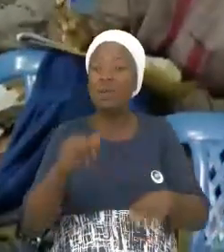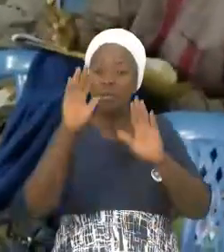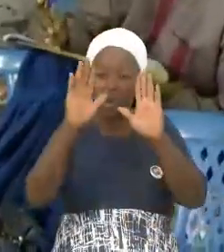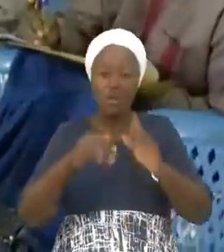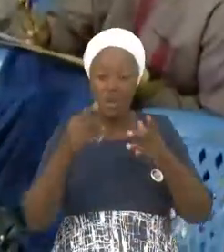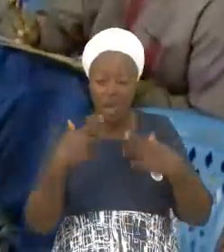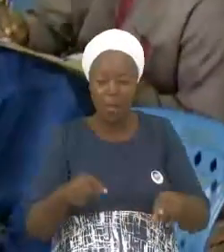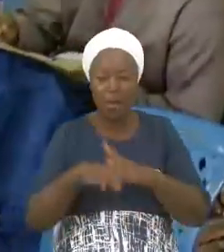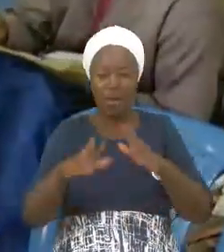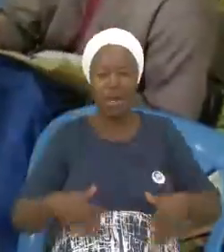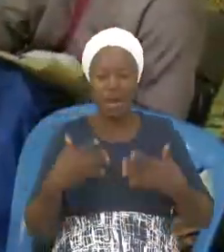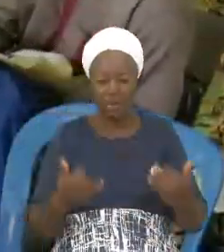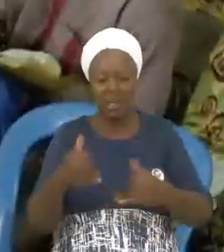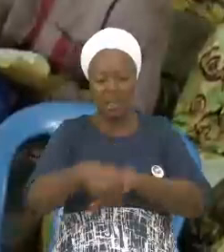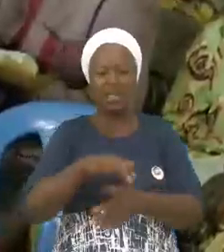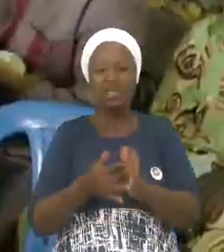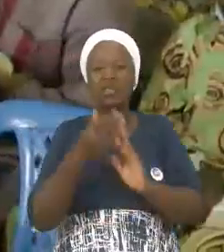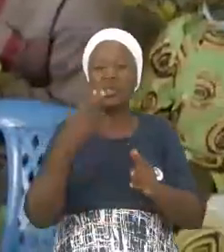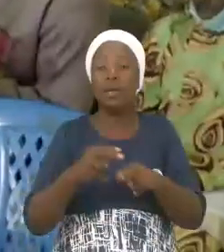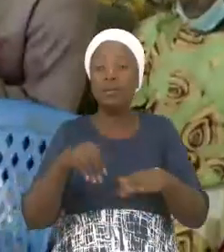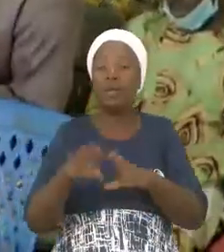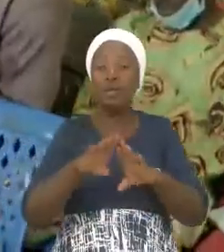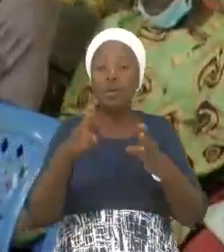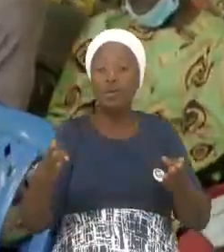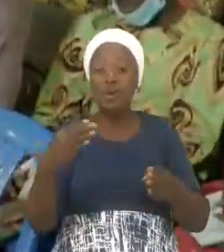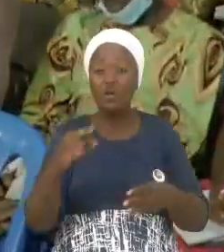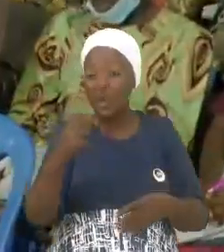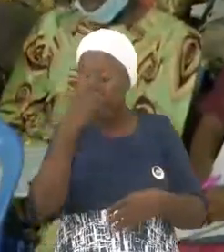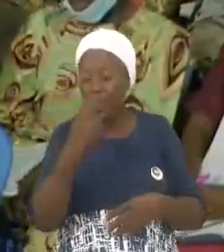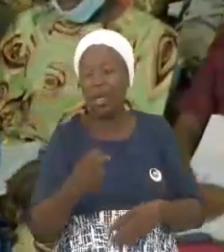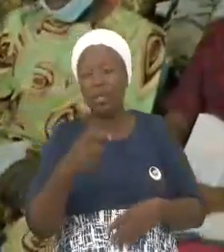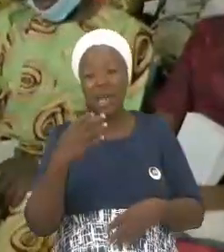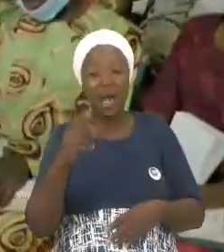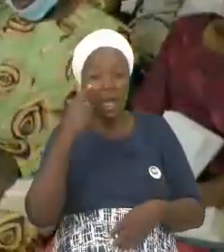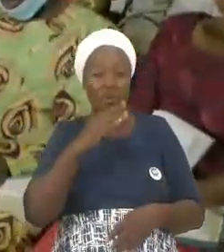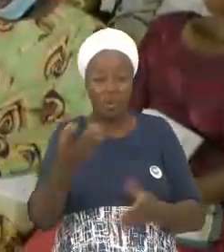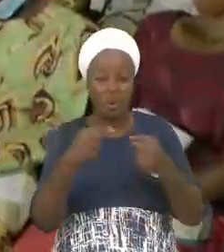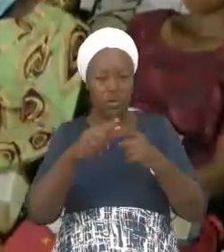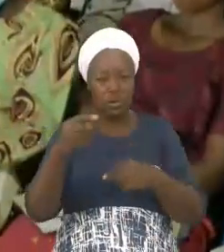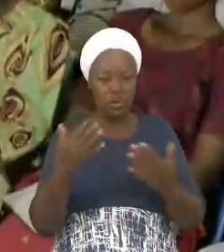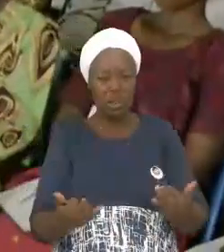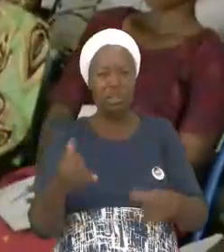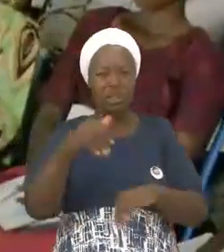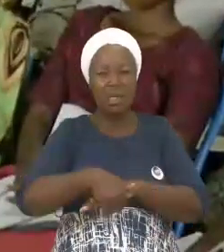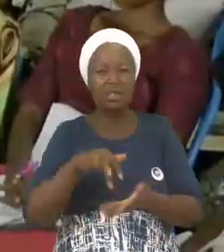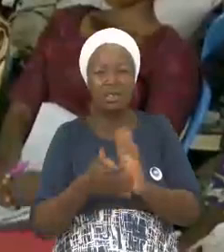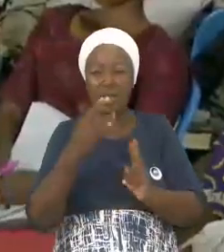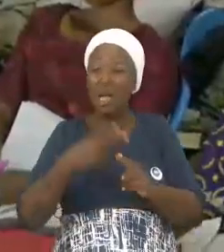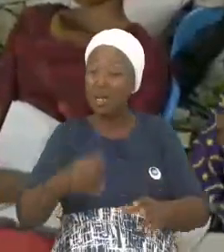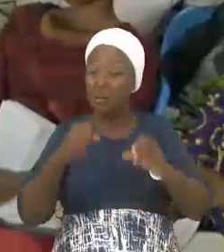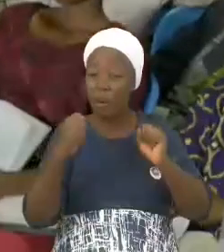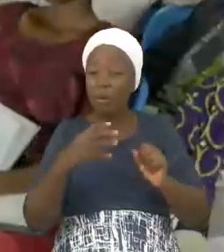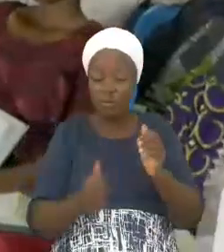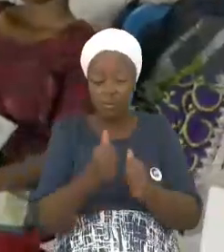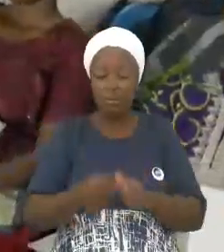you there tonight. The opening of the blind eyes will come to you there tonight. And the power of the highest